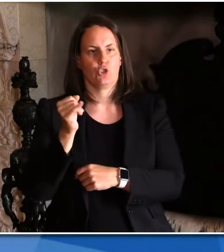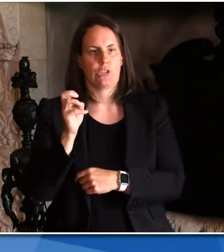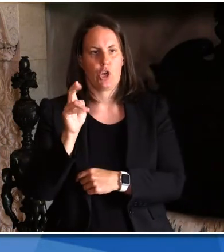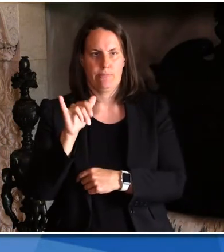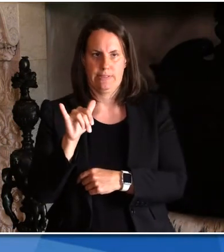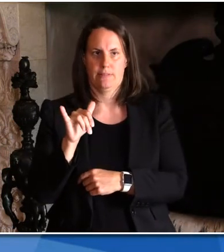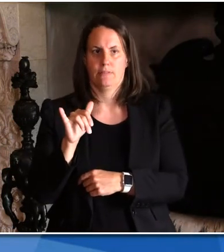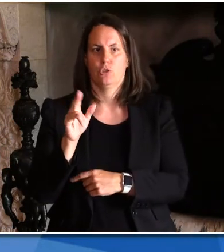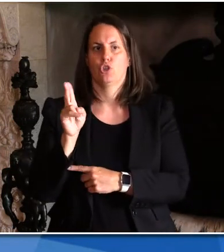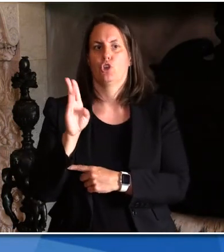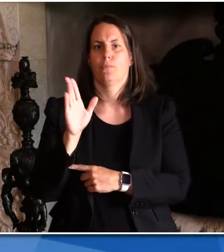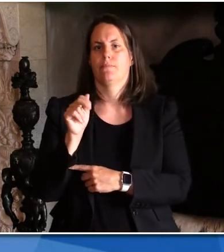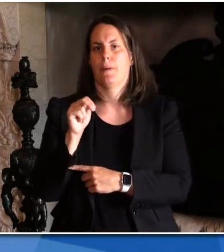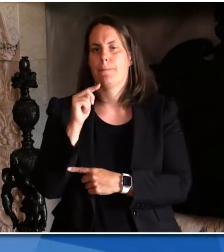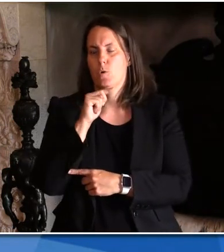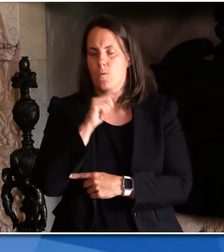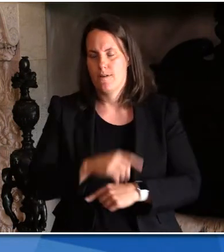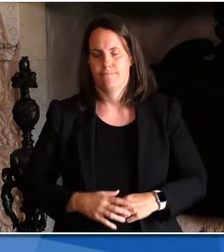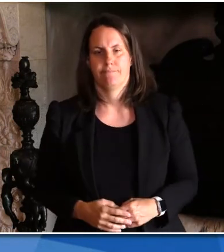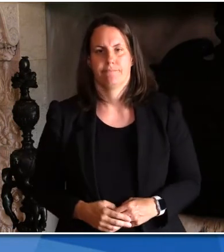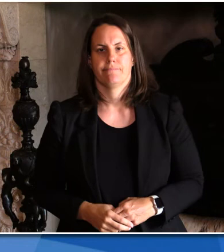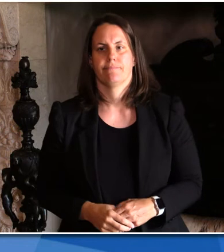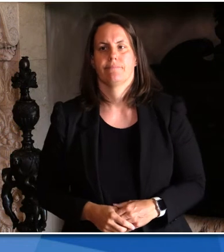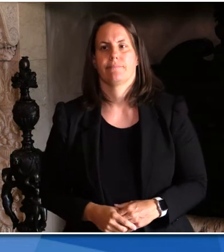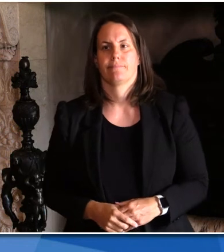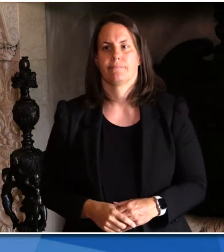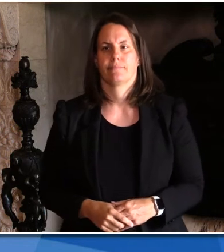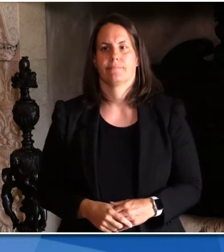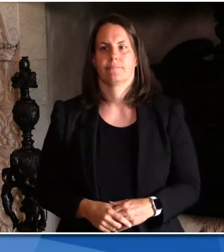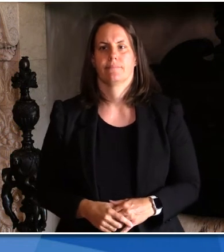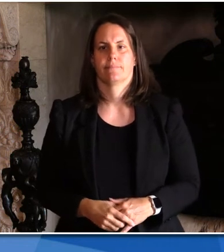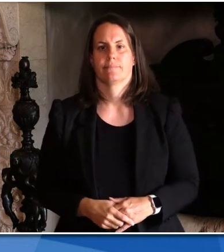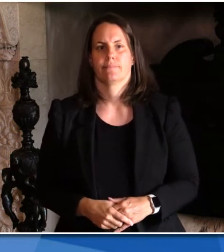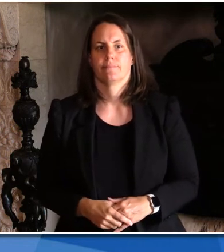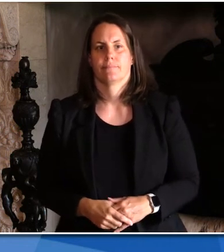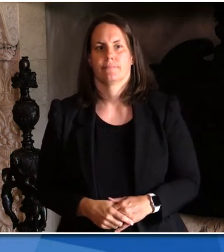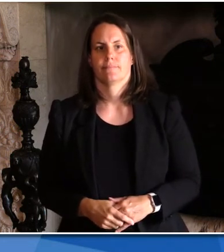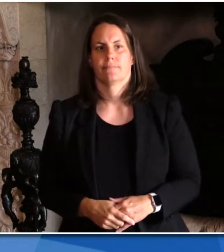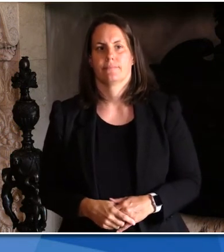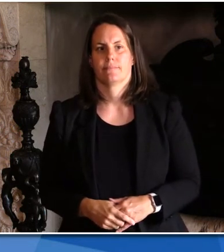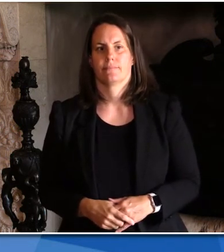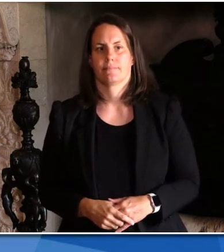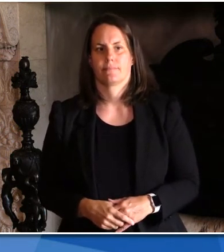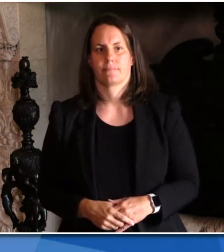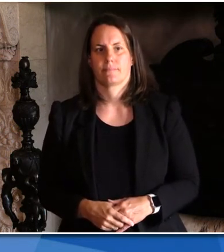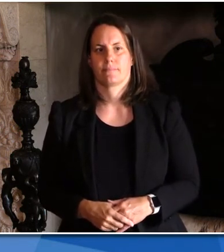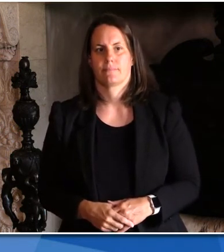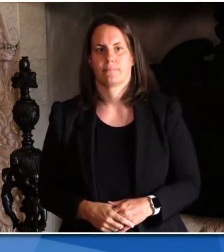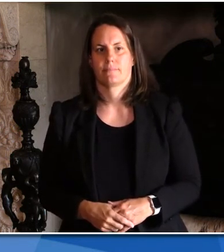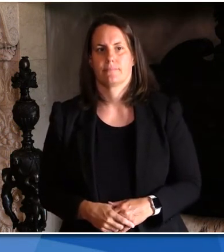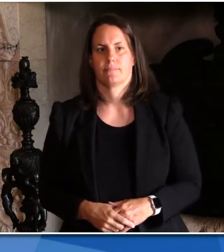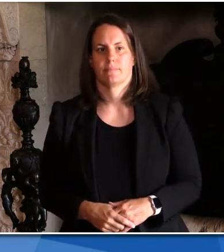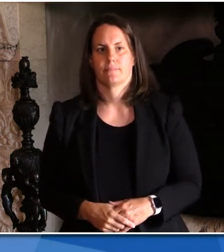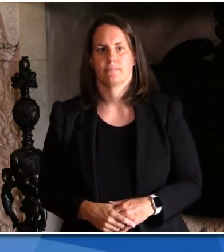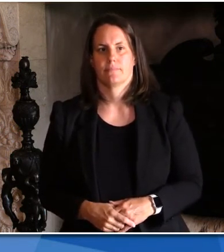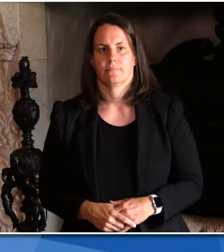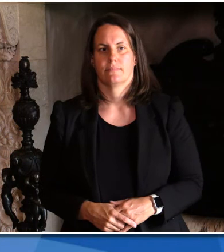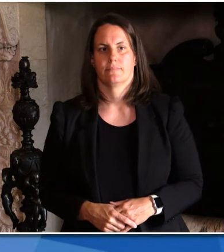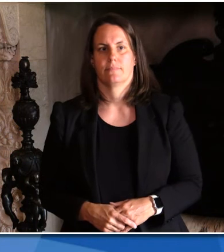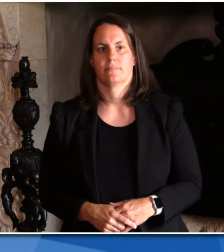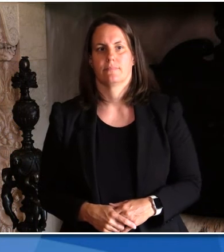Governor, how much is the state prepared to spend to support the guidance from DPI on making it safe for teachers